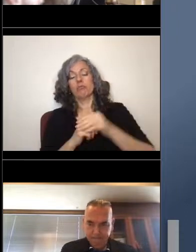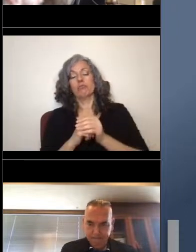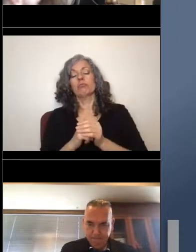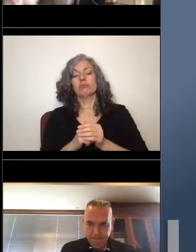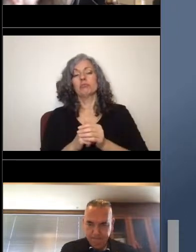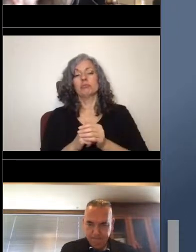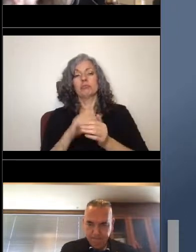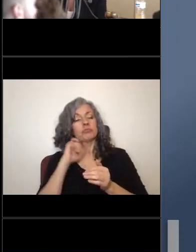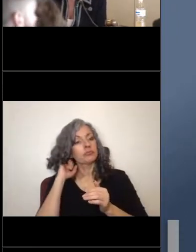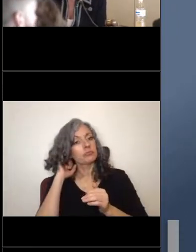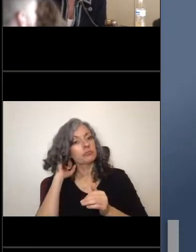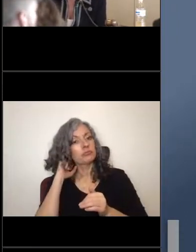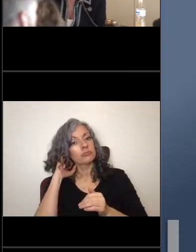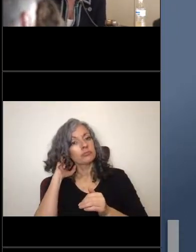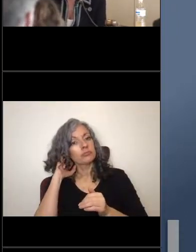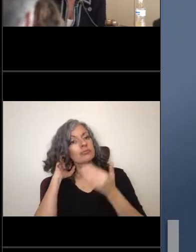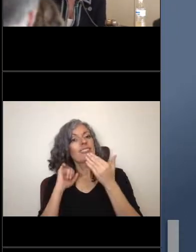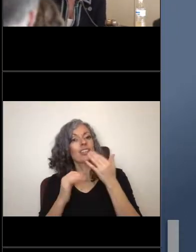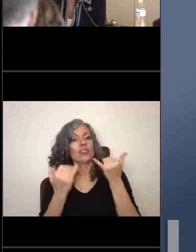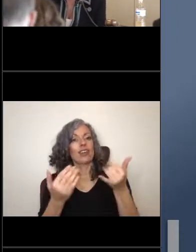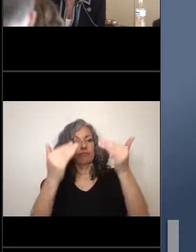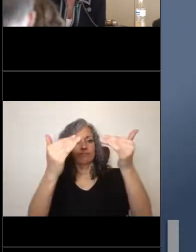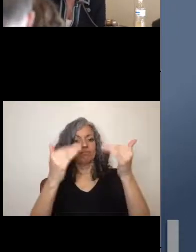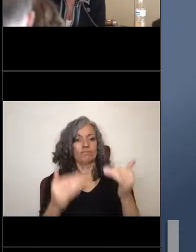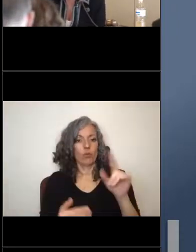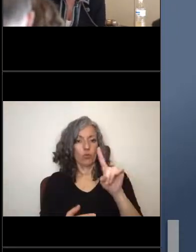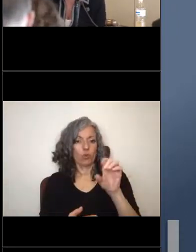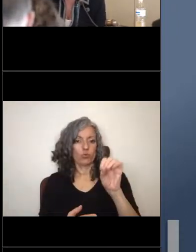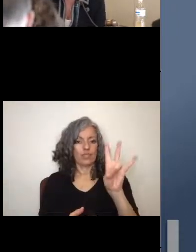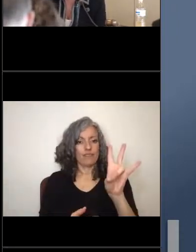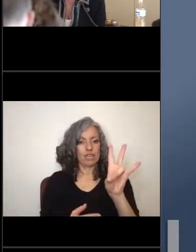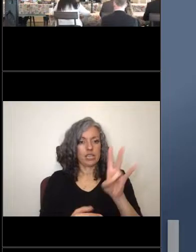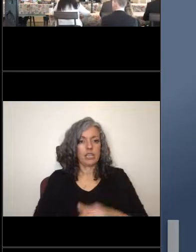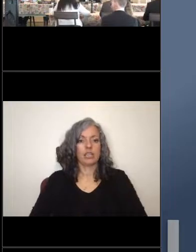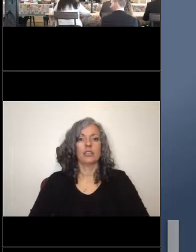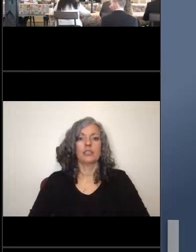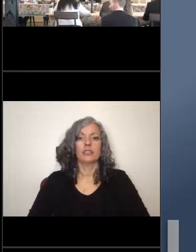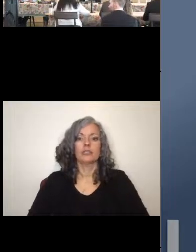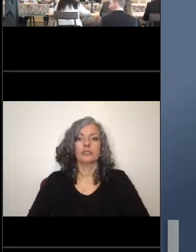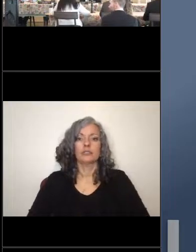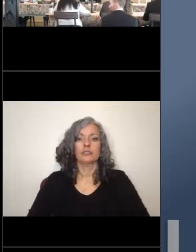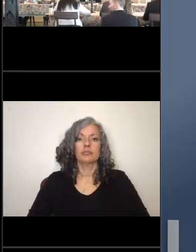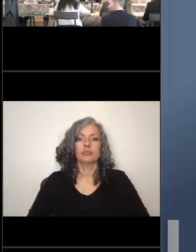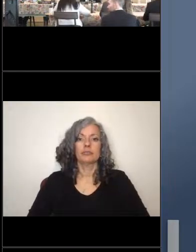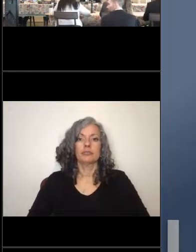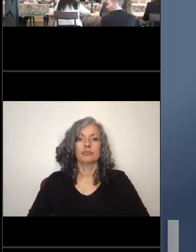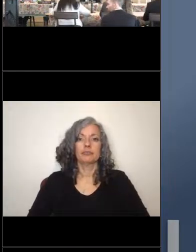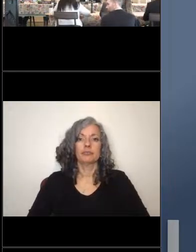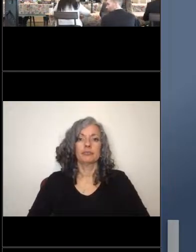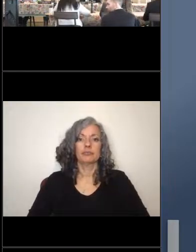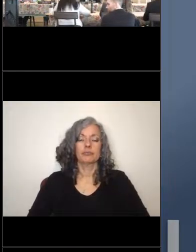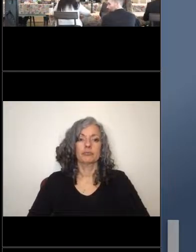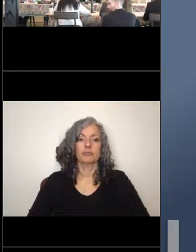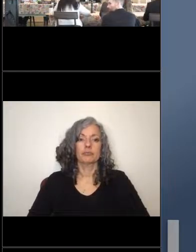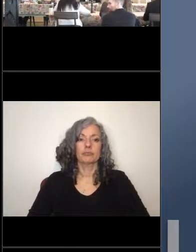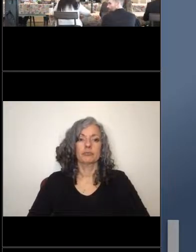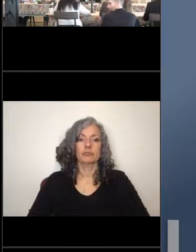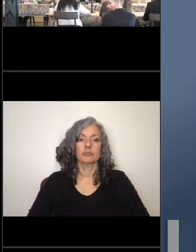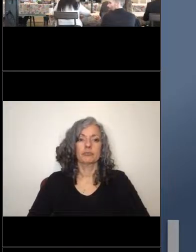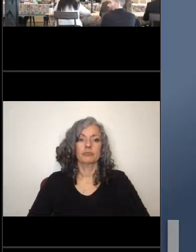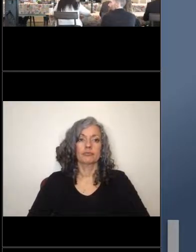Now on, thank you. We are now on item 107. Monica. Can you hear me? Okay. Good afternoon, Commissioners.